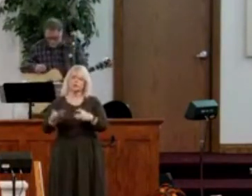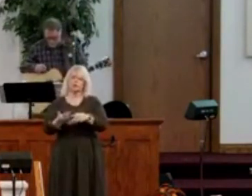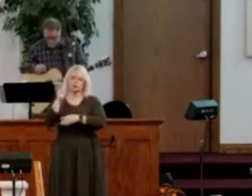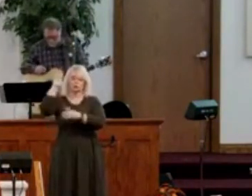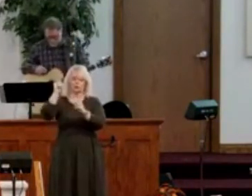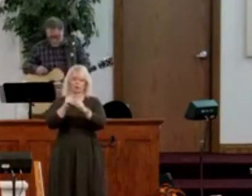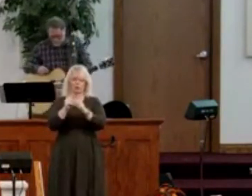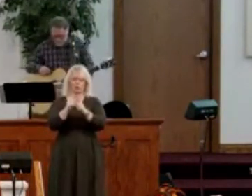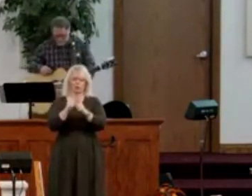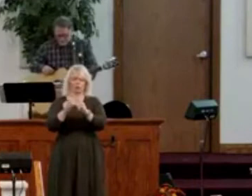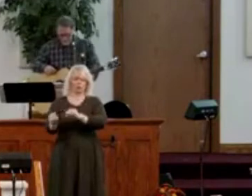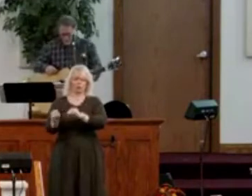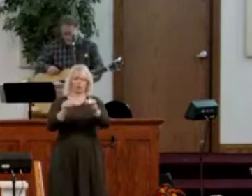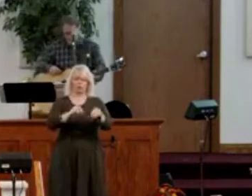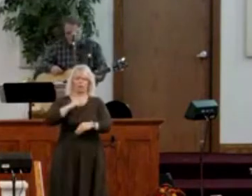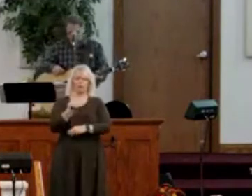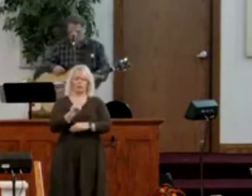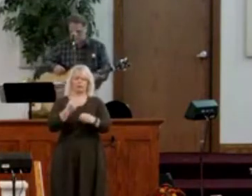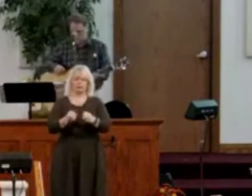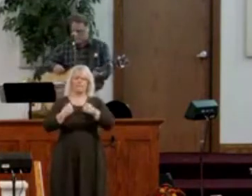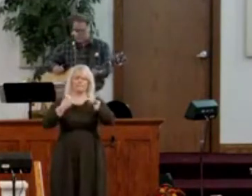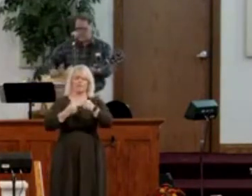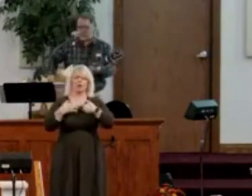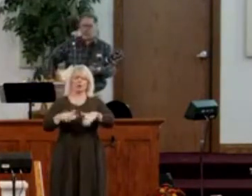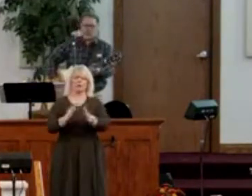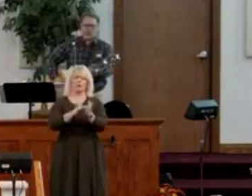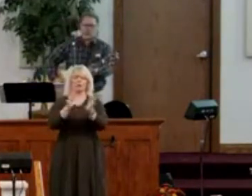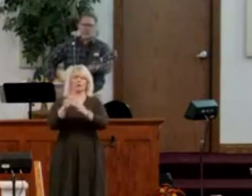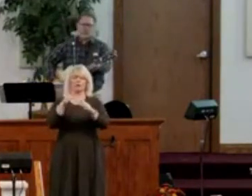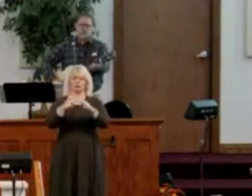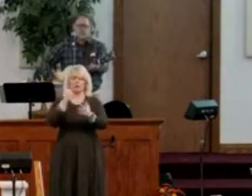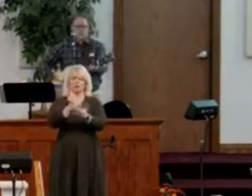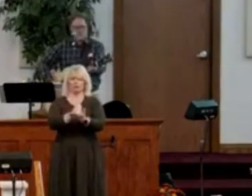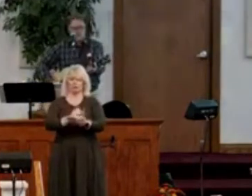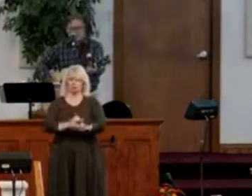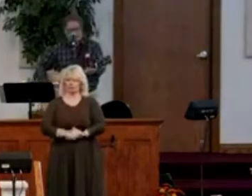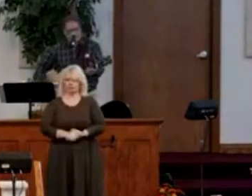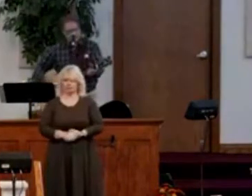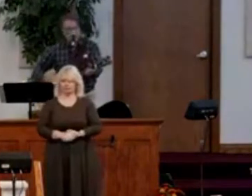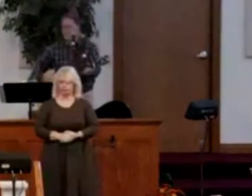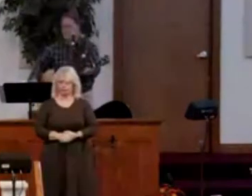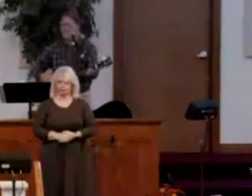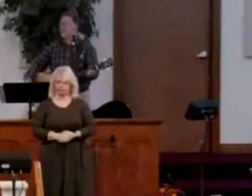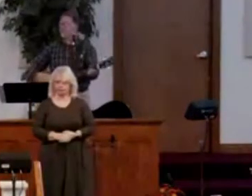today. Move us in a mighty way. In Jesus' name, amen.